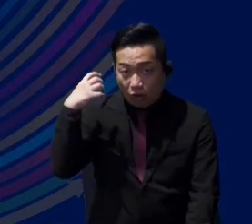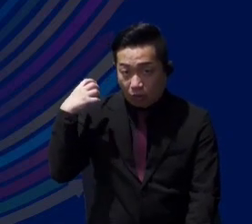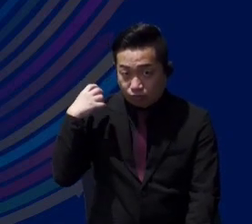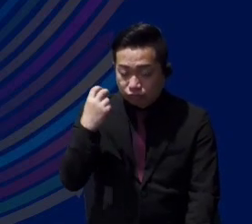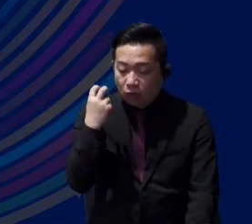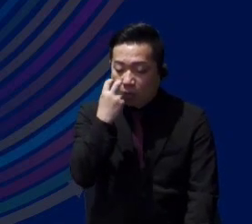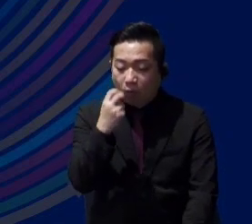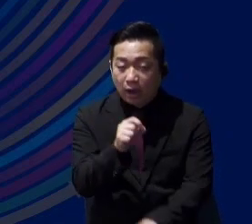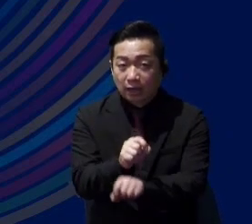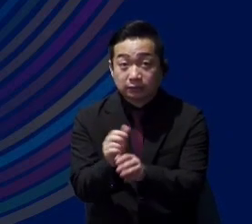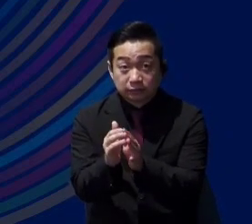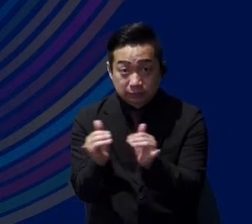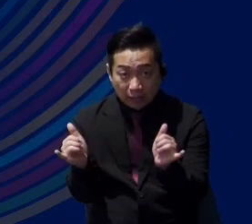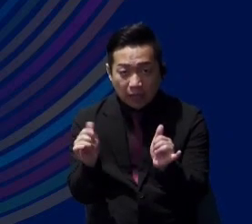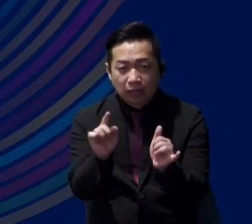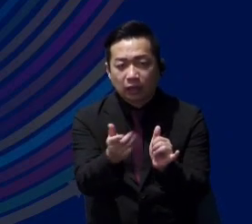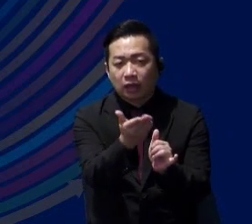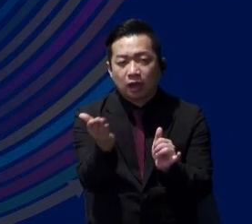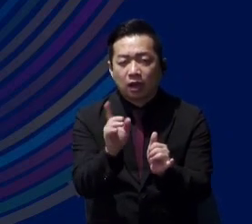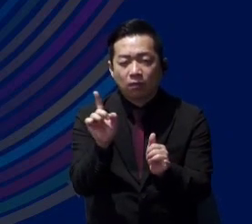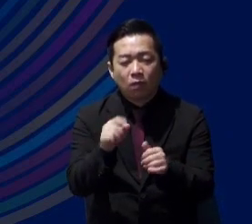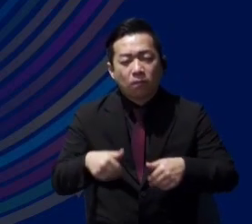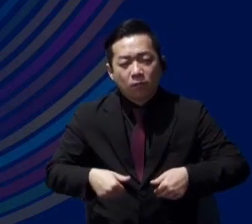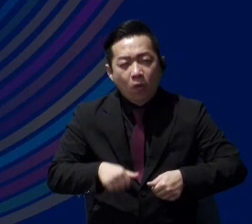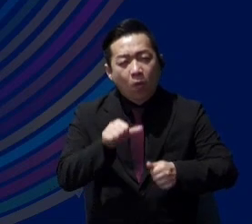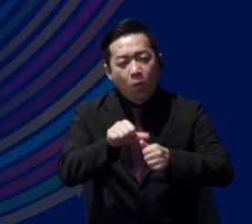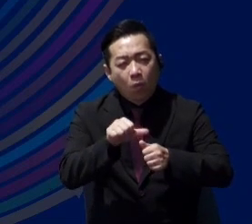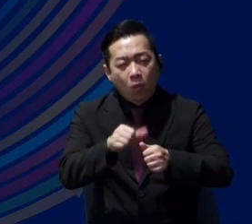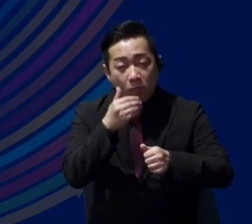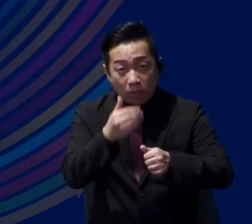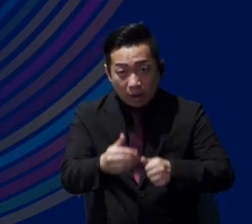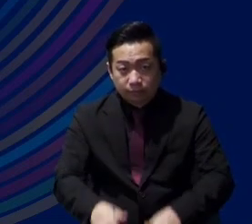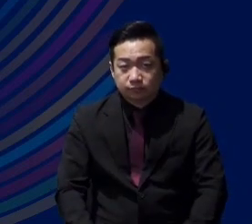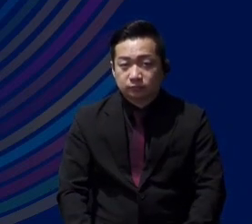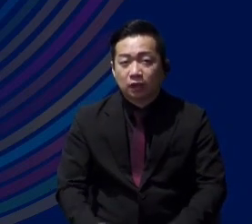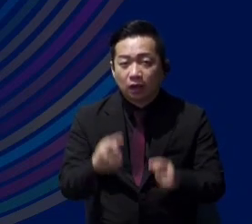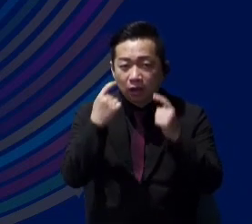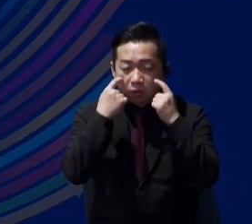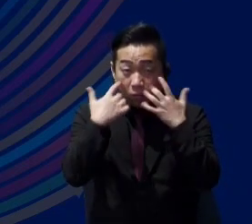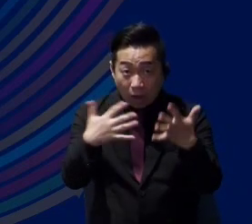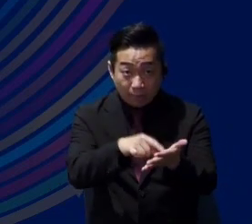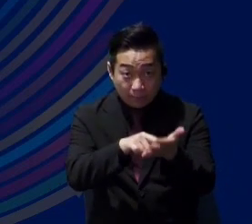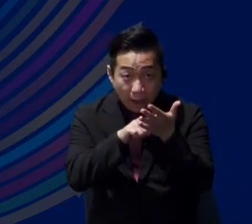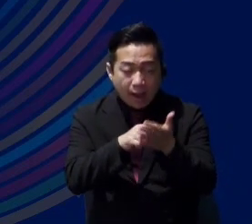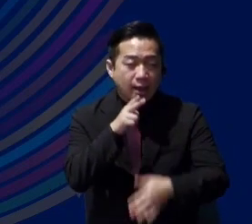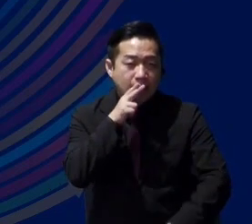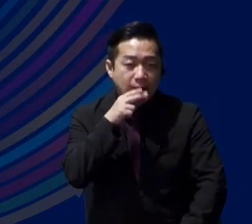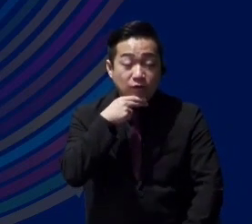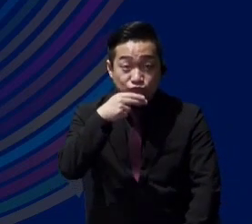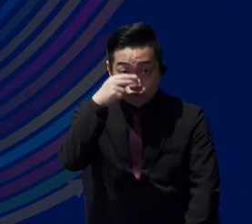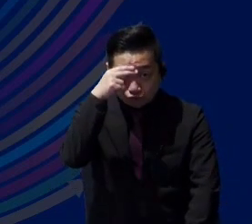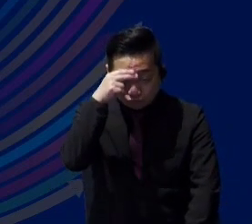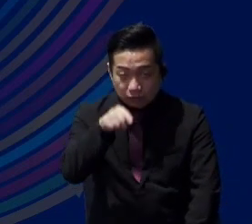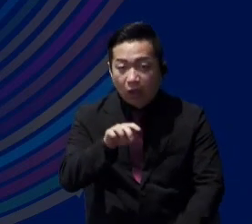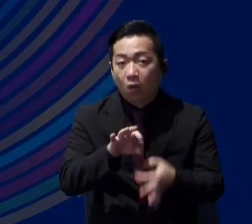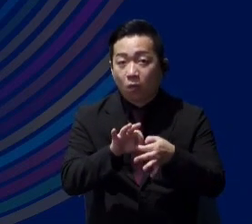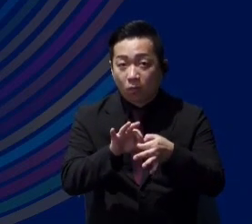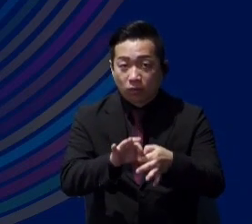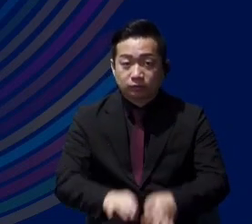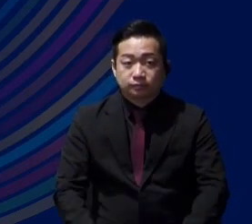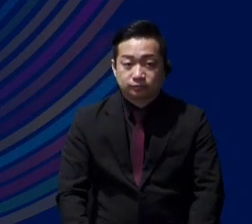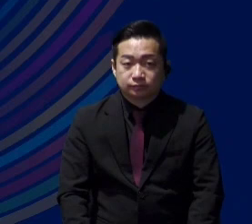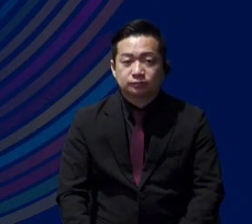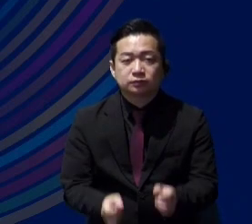clear: tobacco, alcohol, and high fasting blood glucose. These